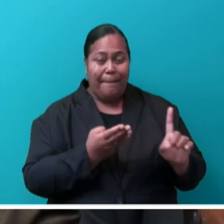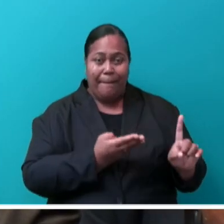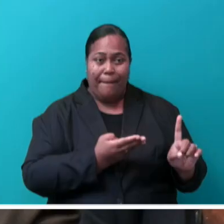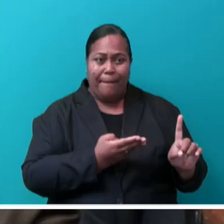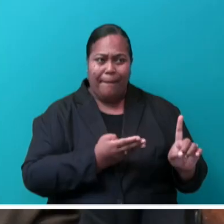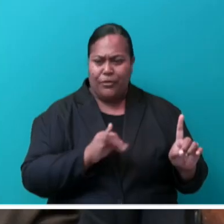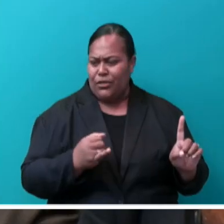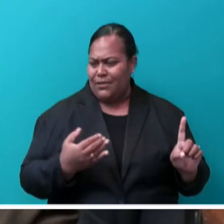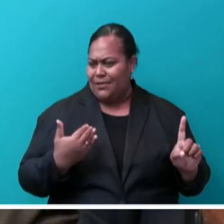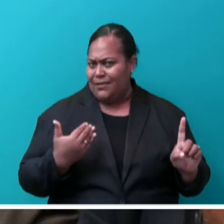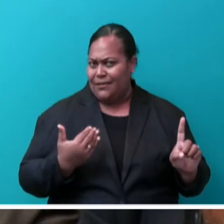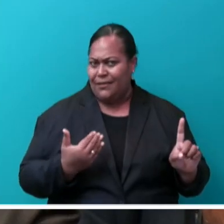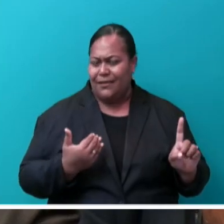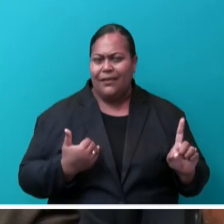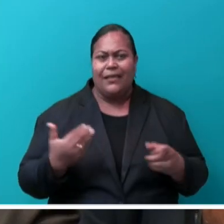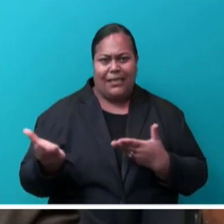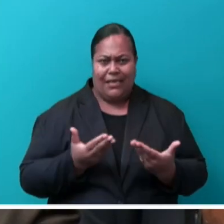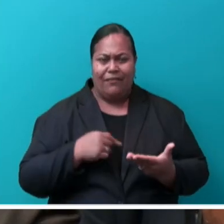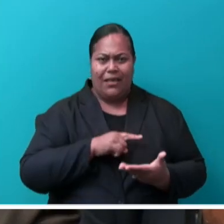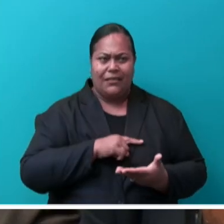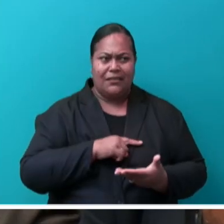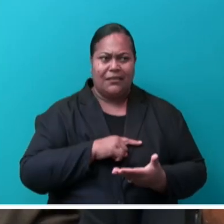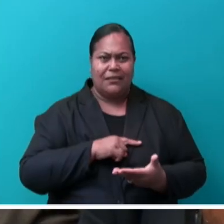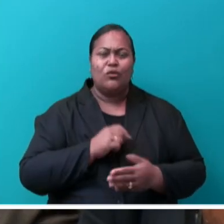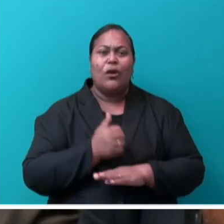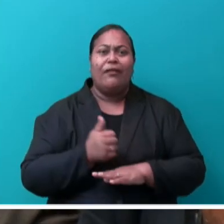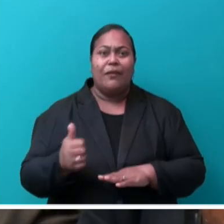given directions to government that